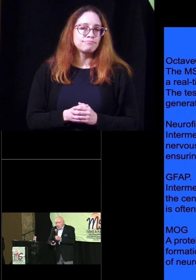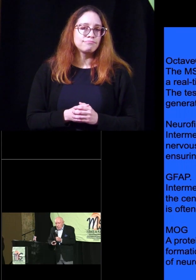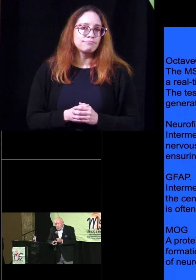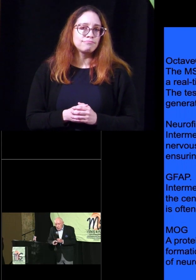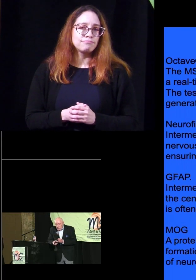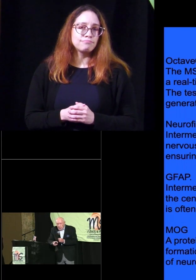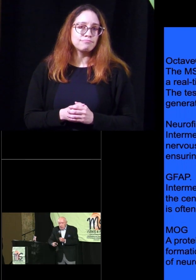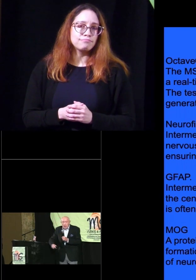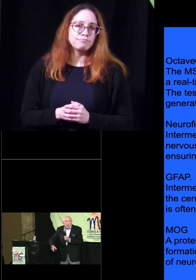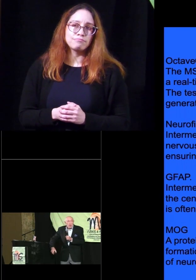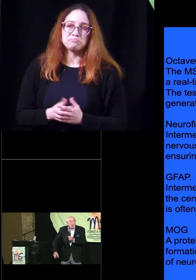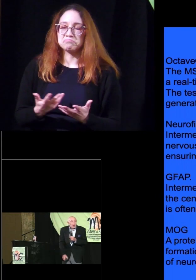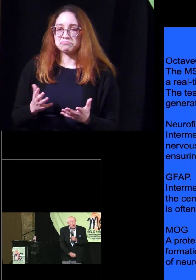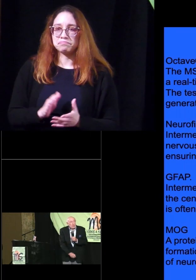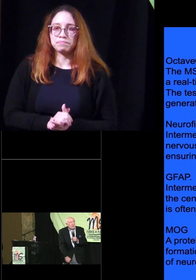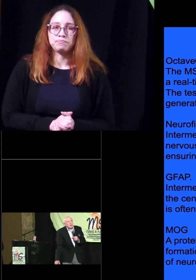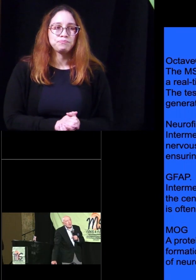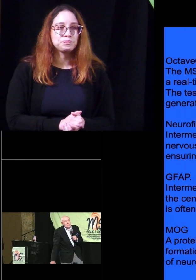Can